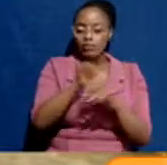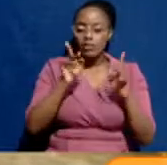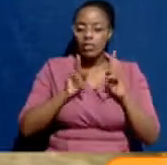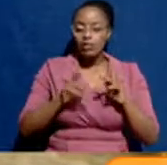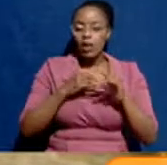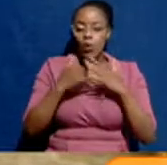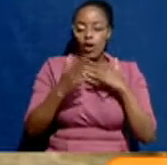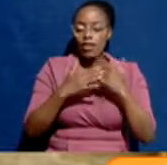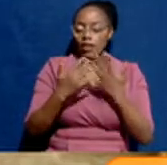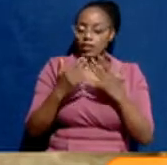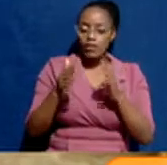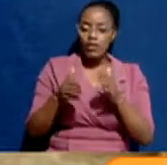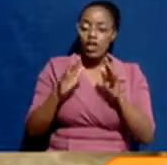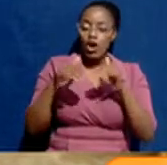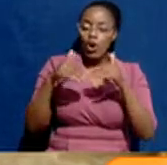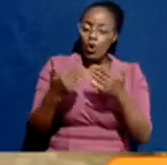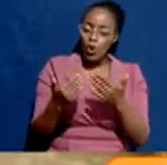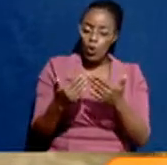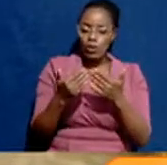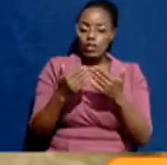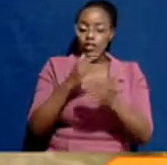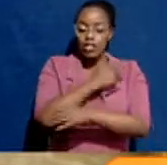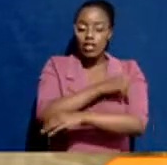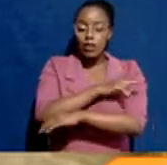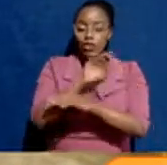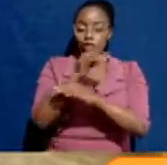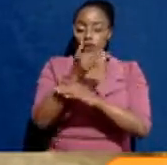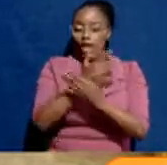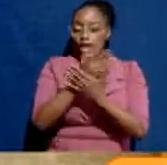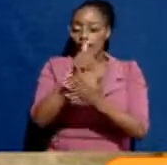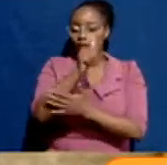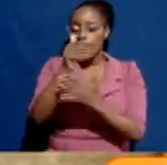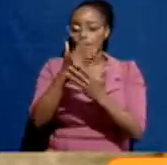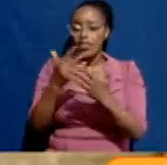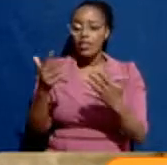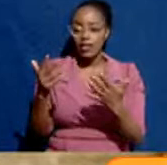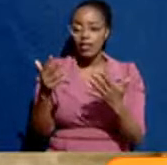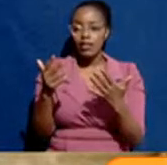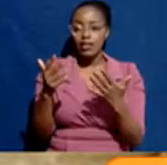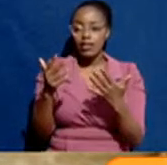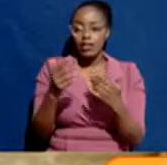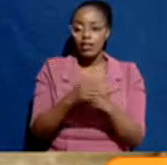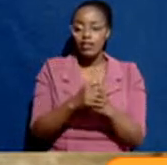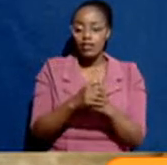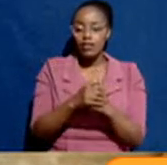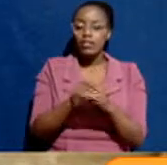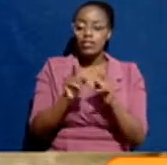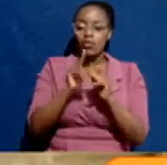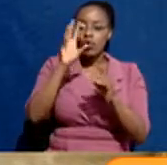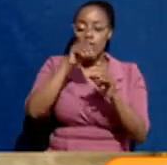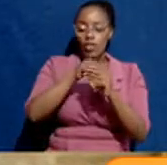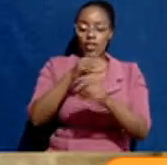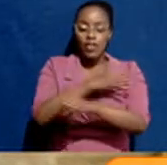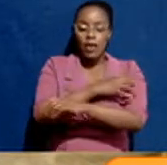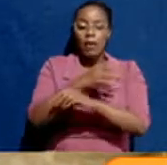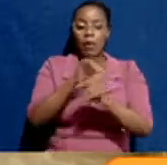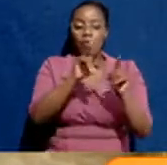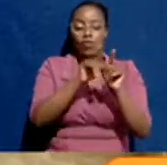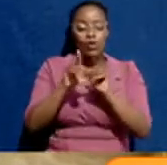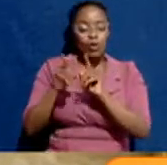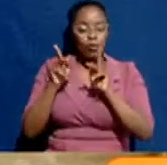if it is the road, if it is the hospital, if it is any other thing, it is within the power of the common man.